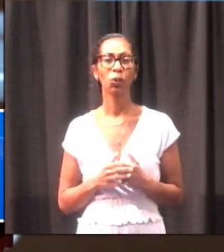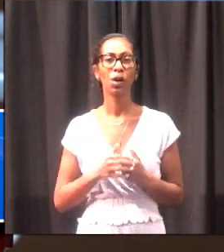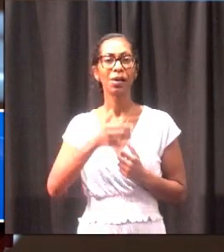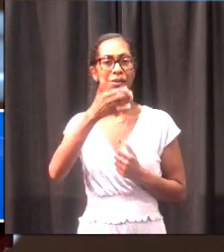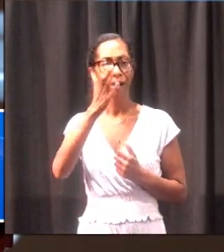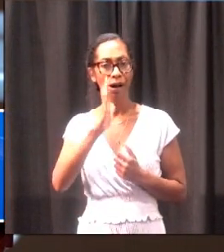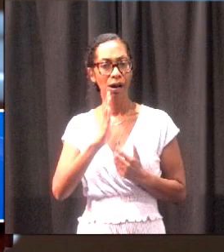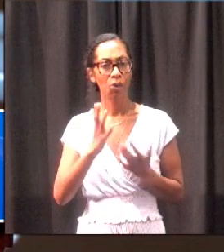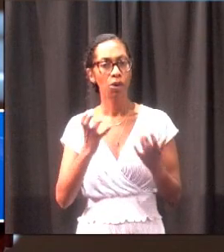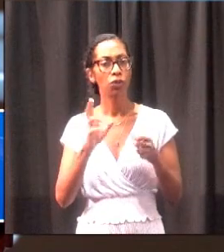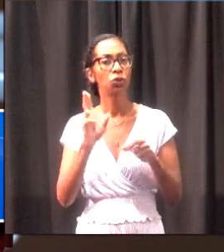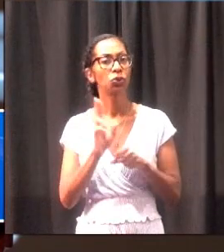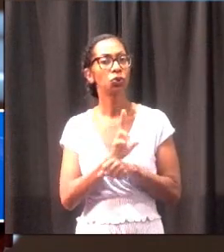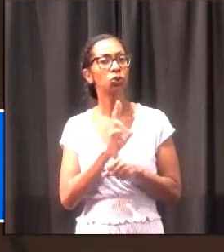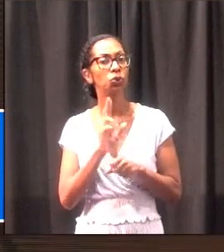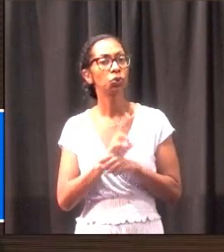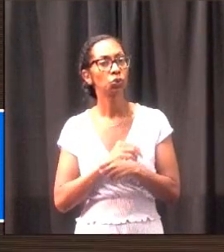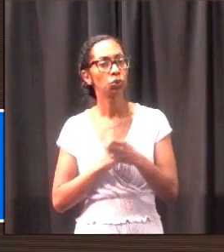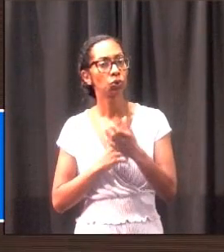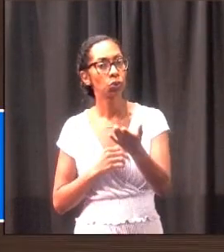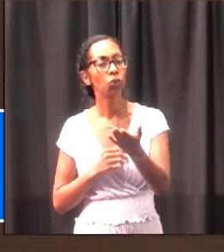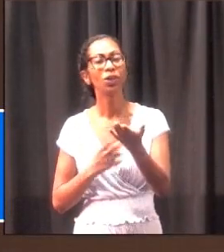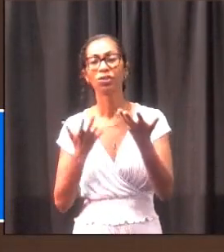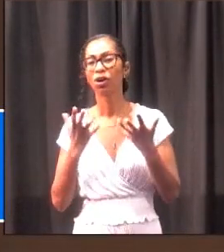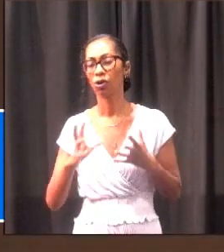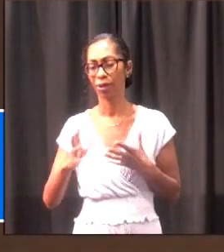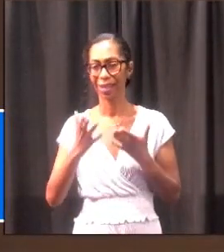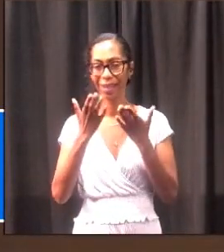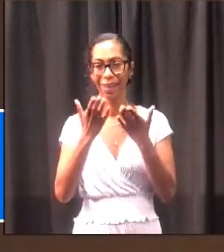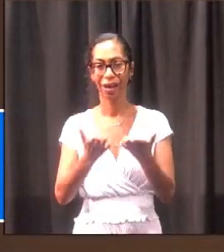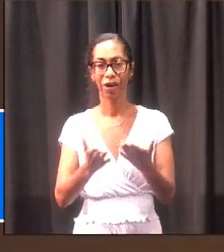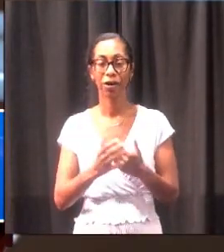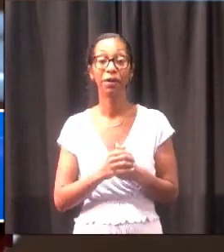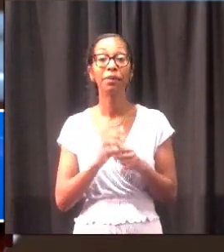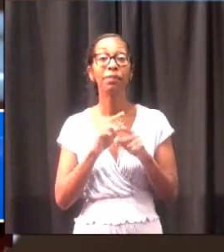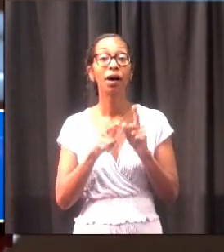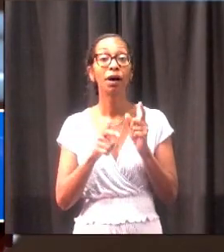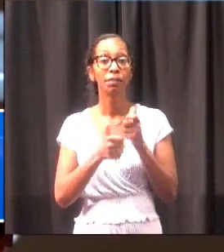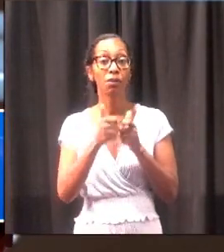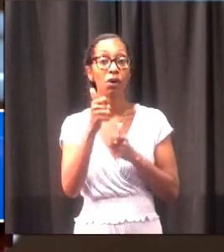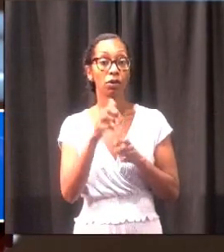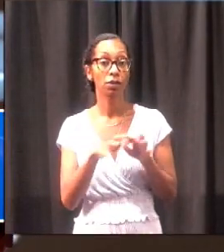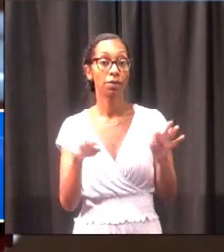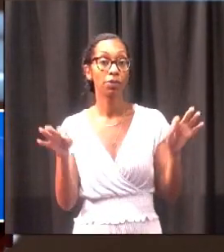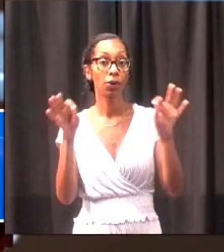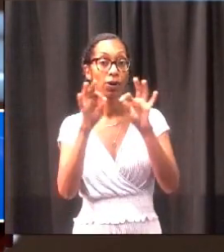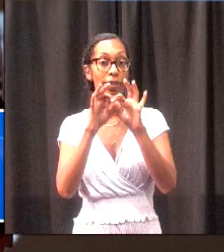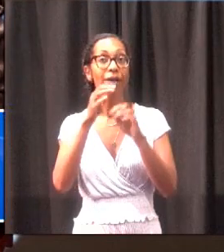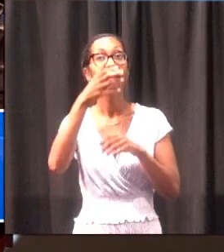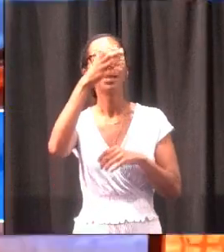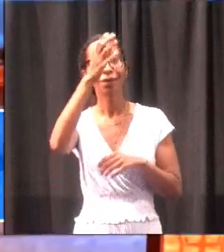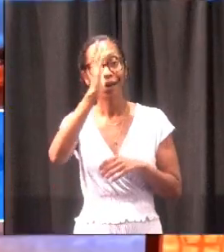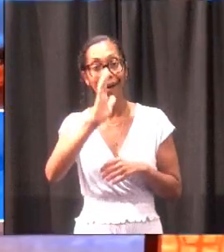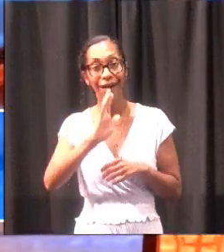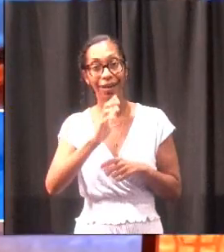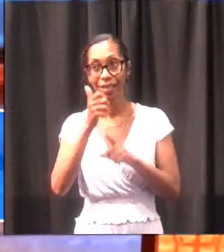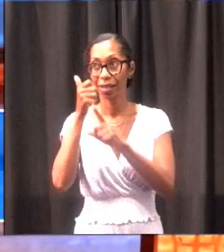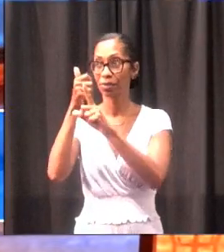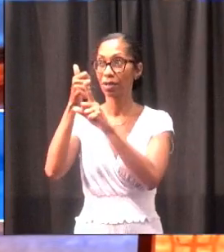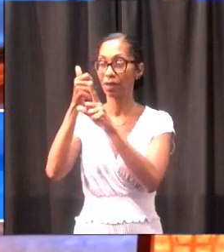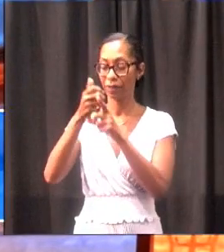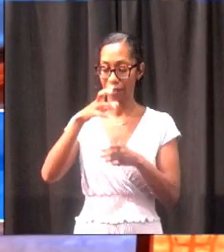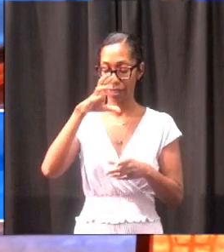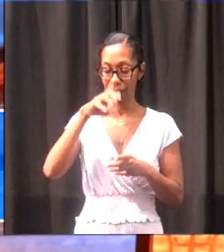you. It's in you. But most importantly, he is in you through the working of the Holy